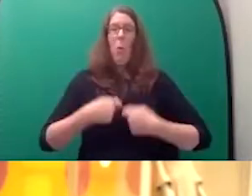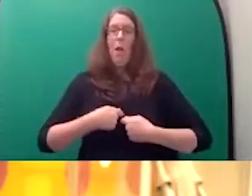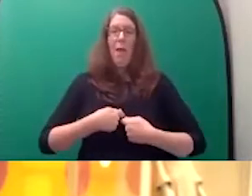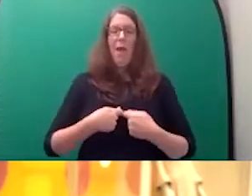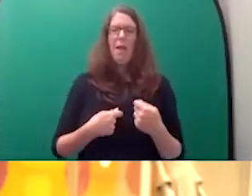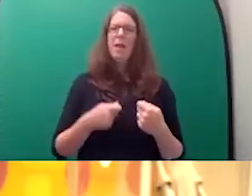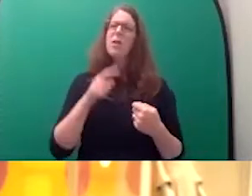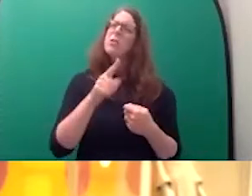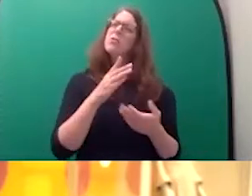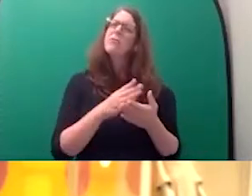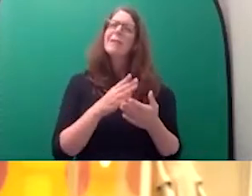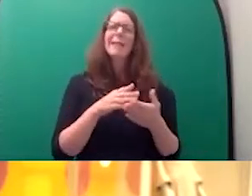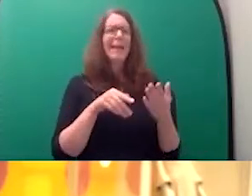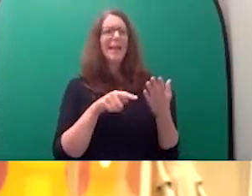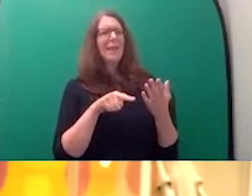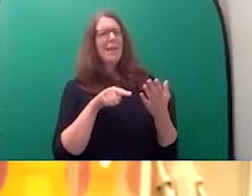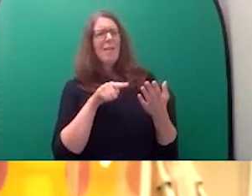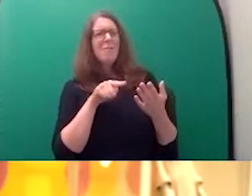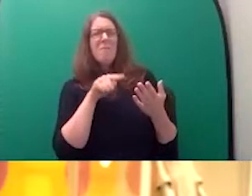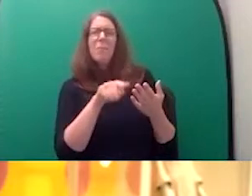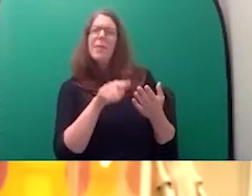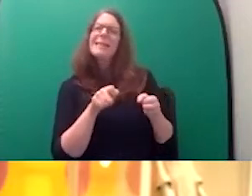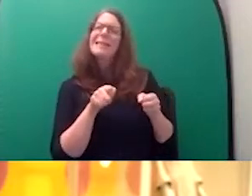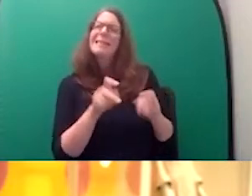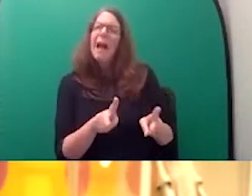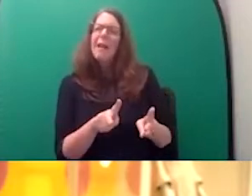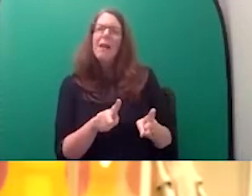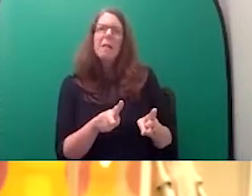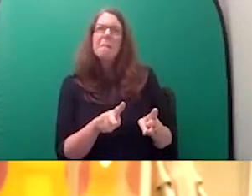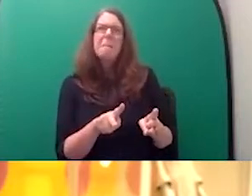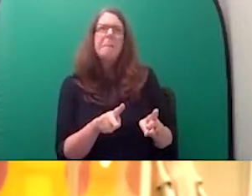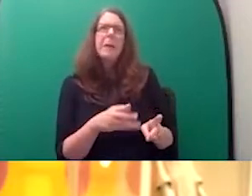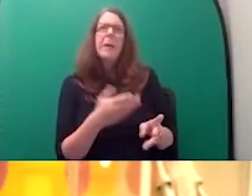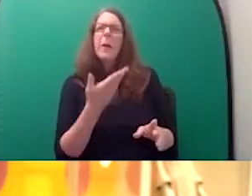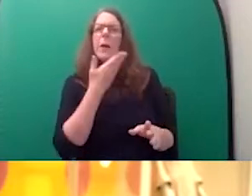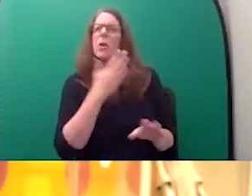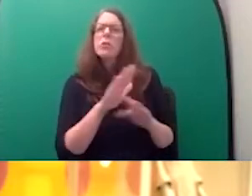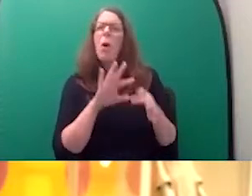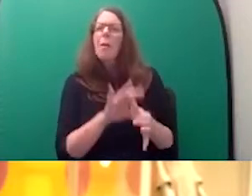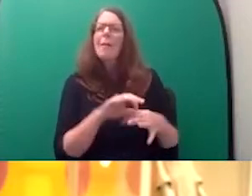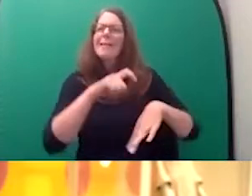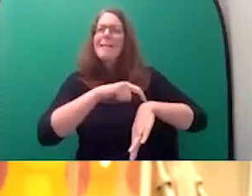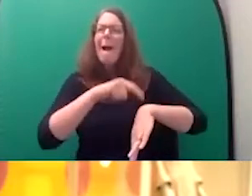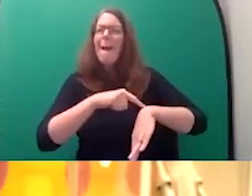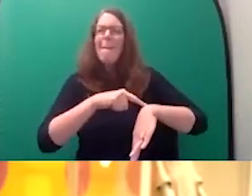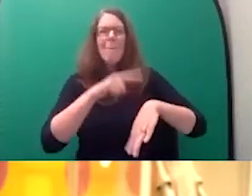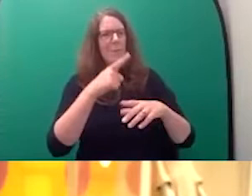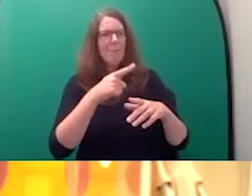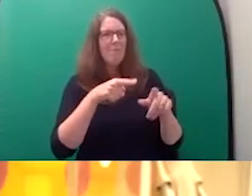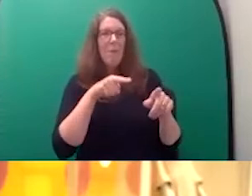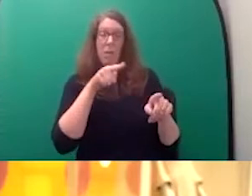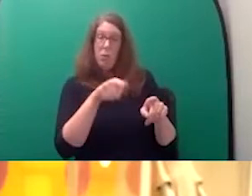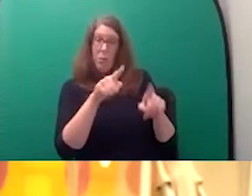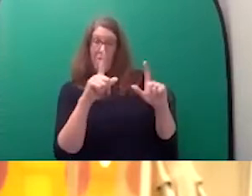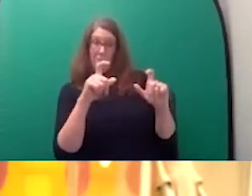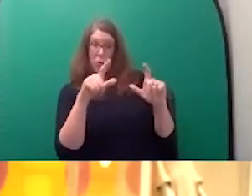that we were discussing together when we met. Well, just looking at these photographs here, that these were all taken